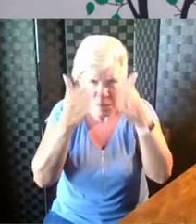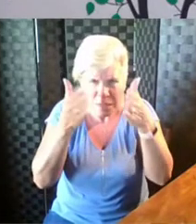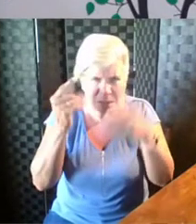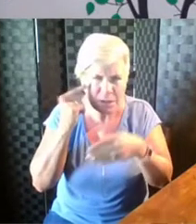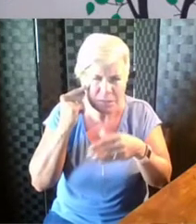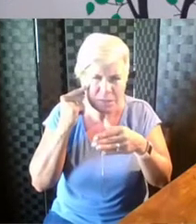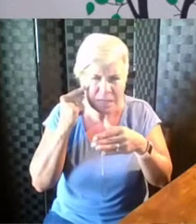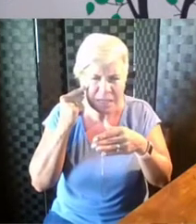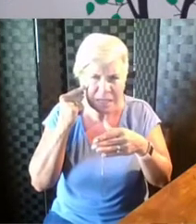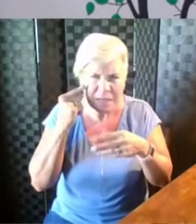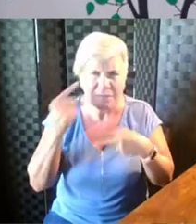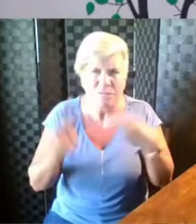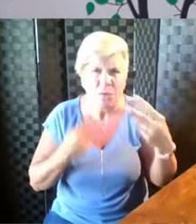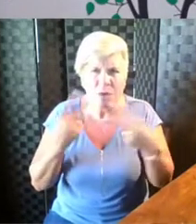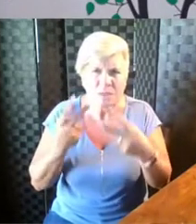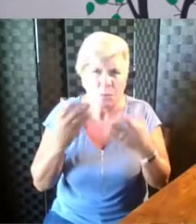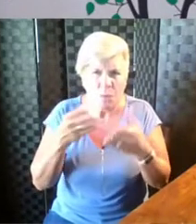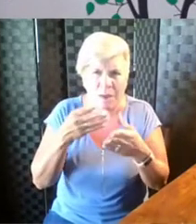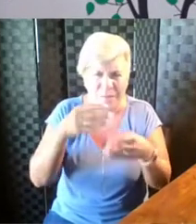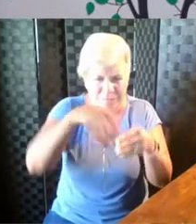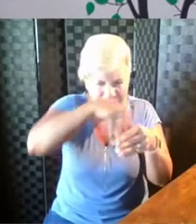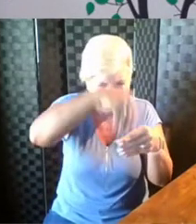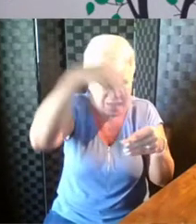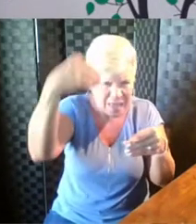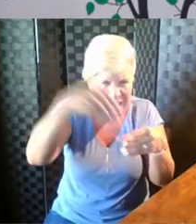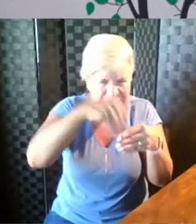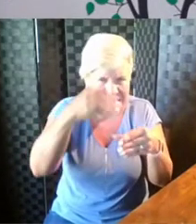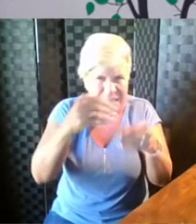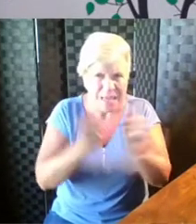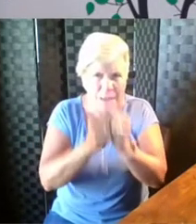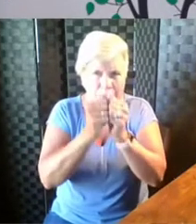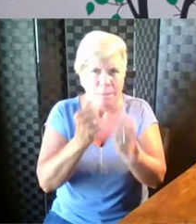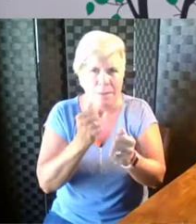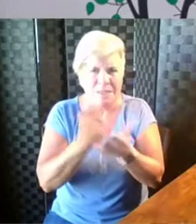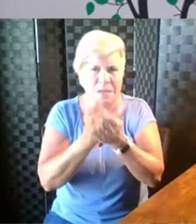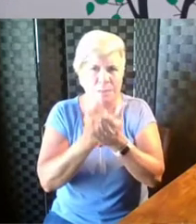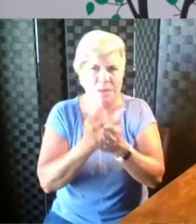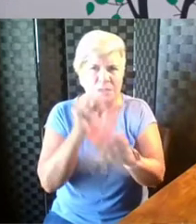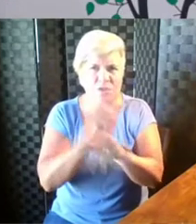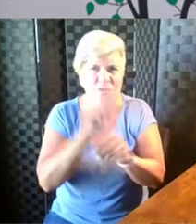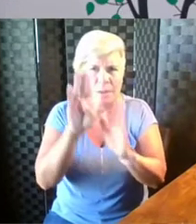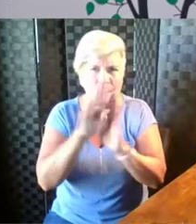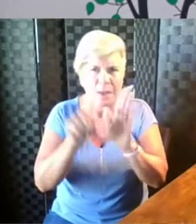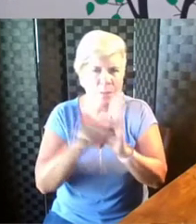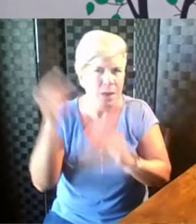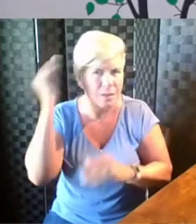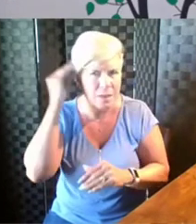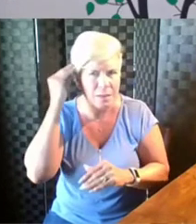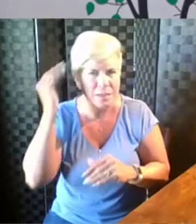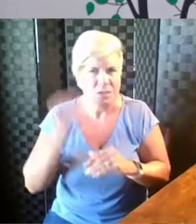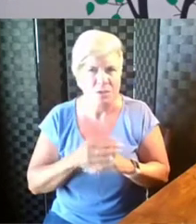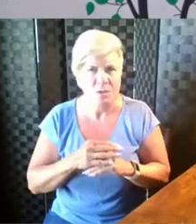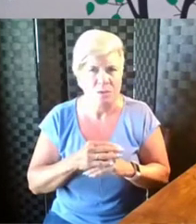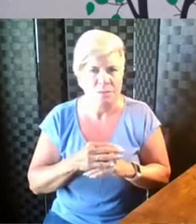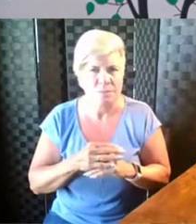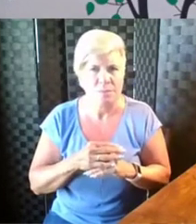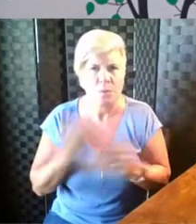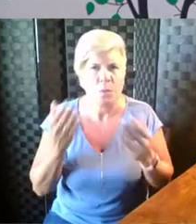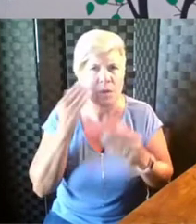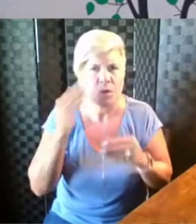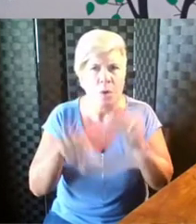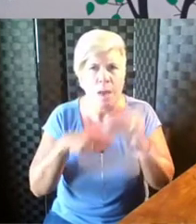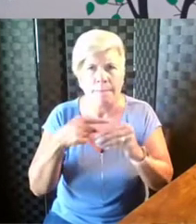voice? What file are we going to pull out of our filing cabinet? What do you know about video games? What do you know